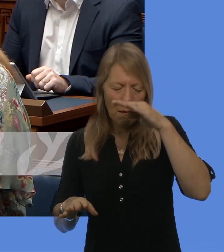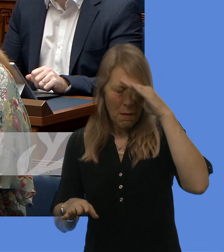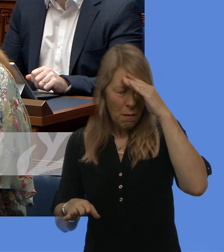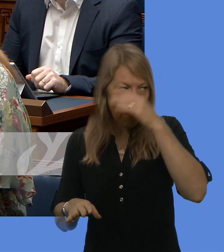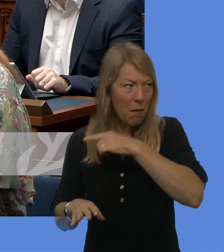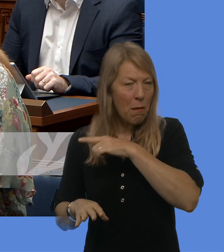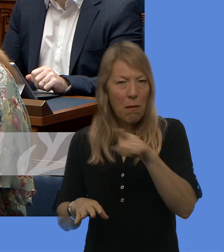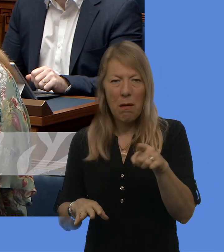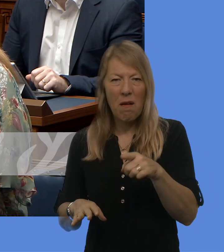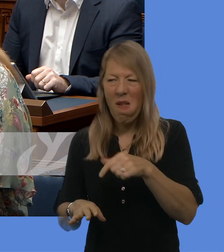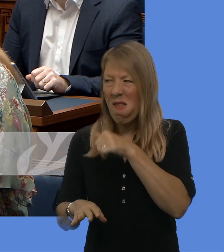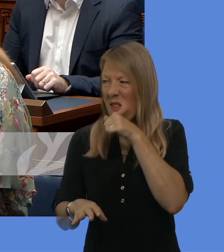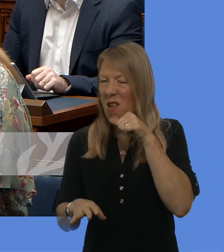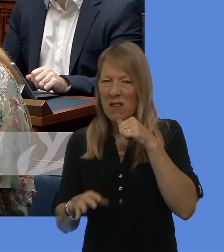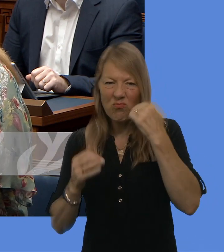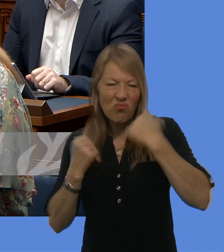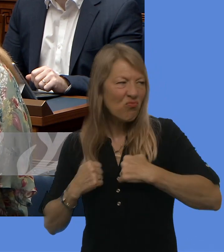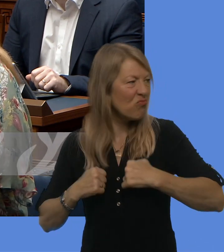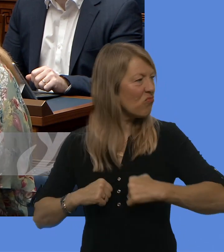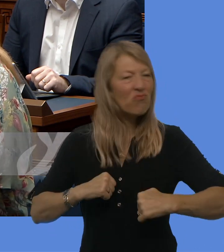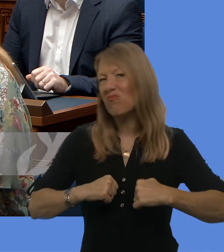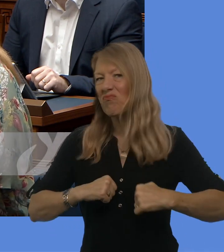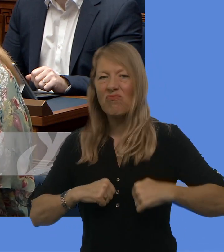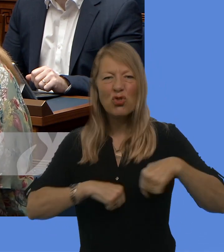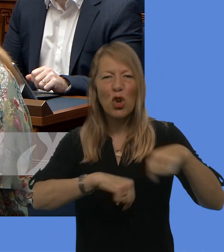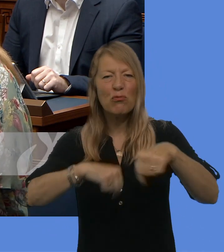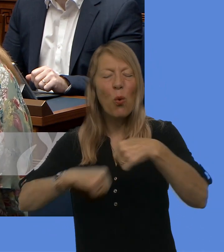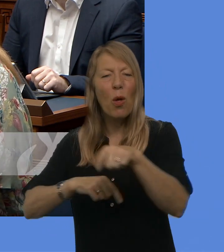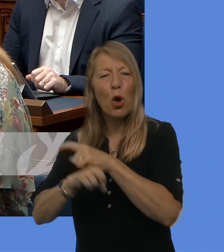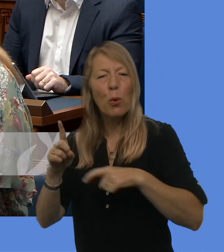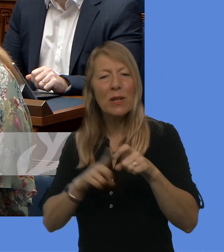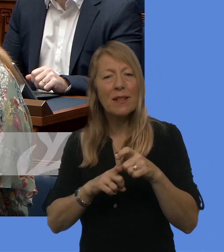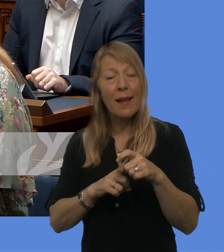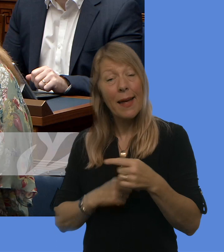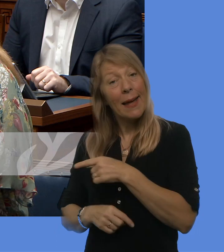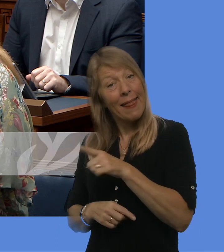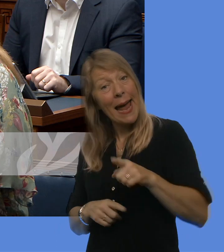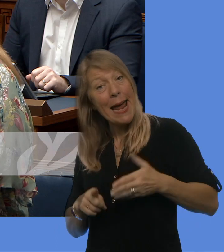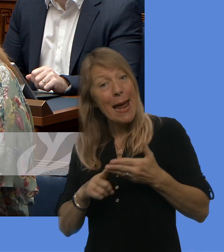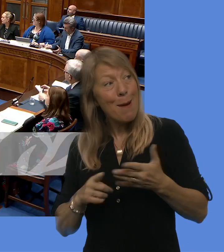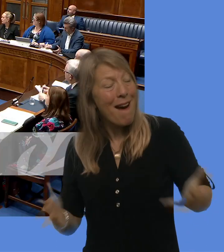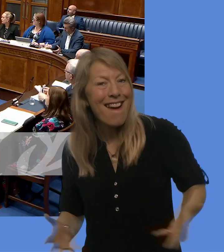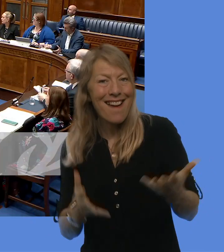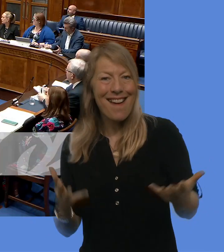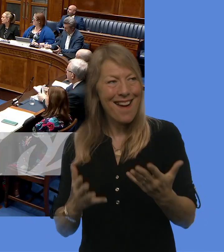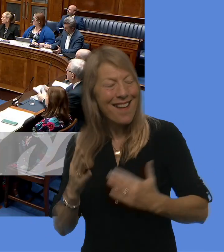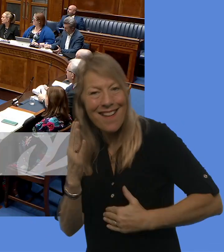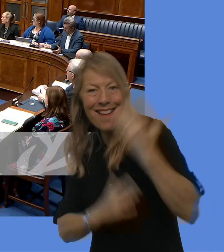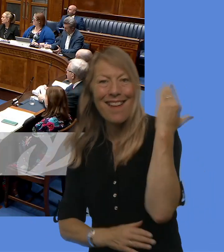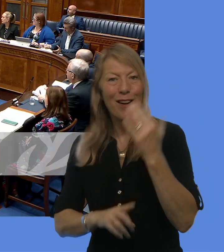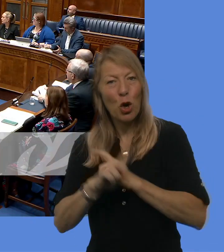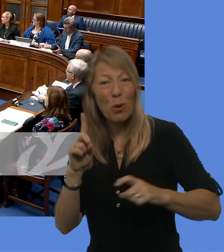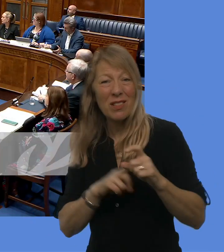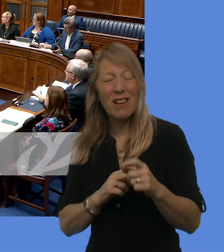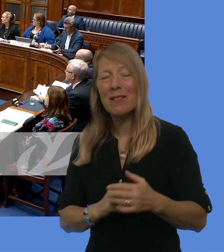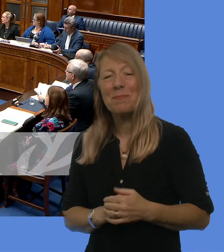coercive control in their community. They're not interested in changes in leadership and management. They're interested in these organisations being